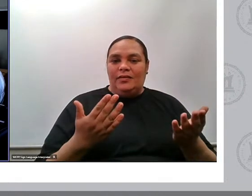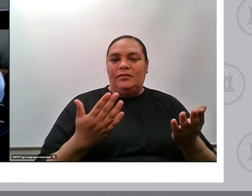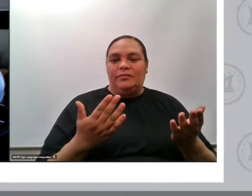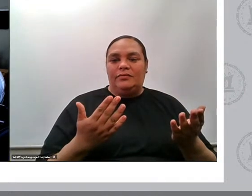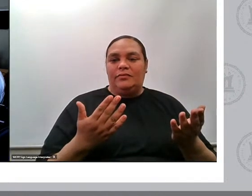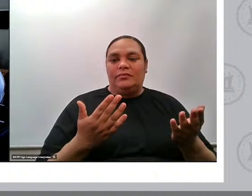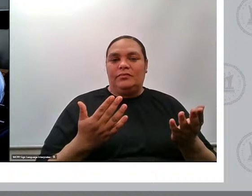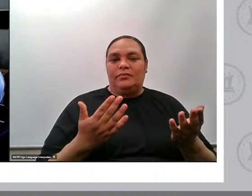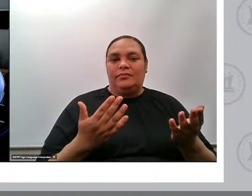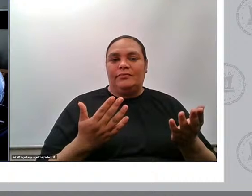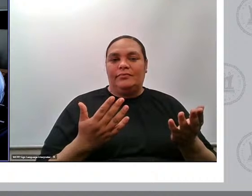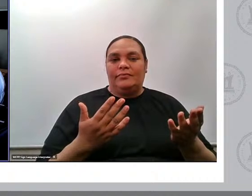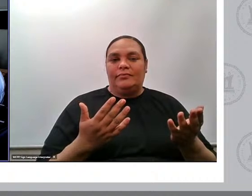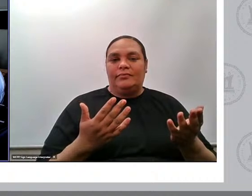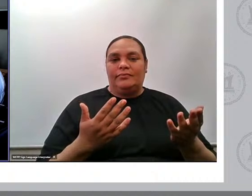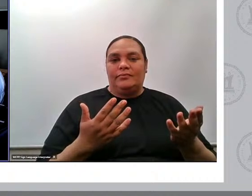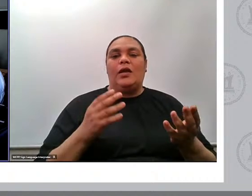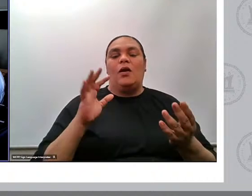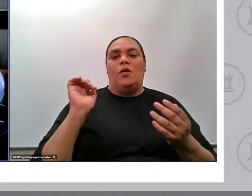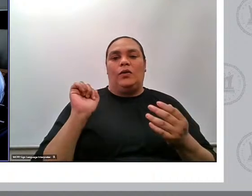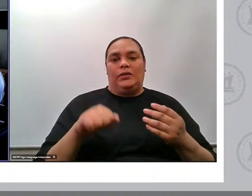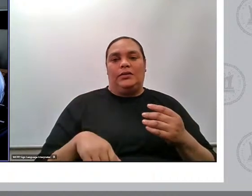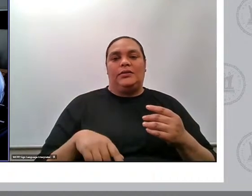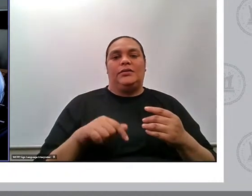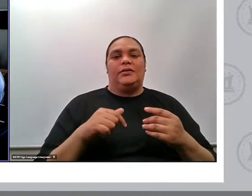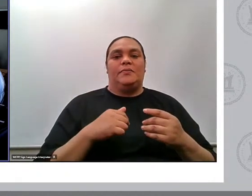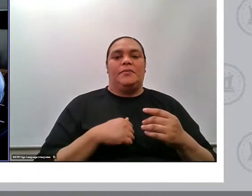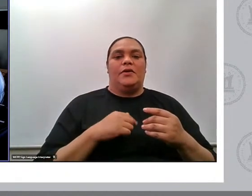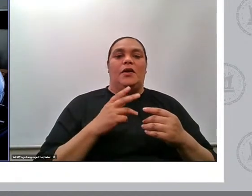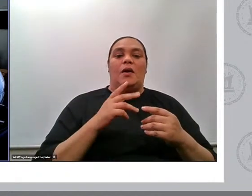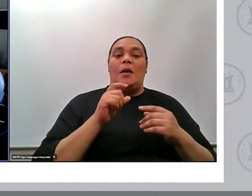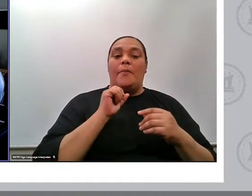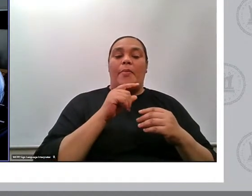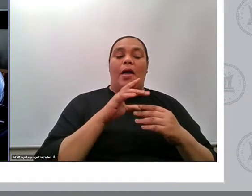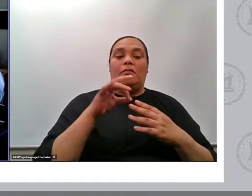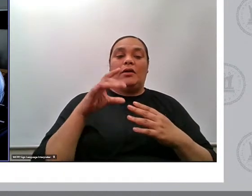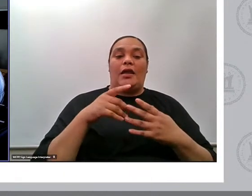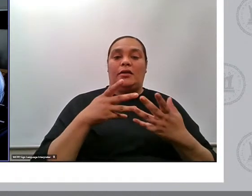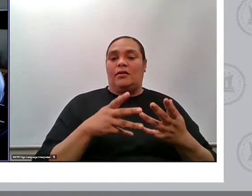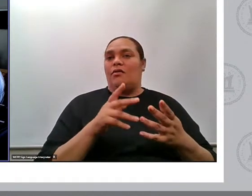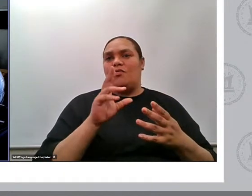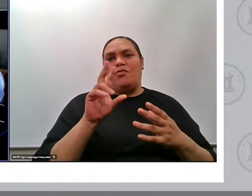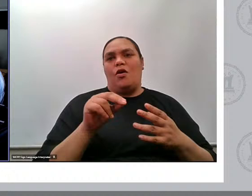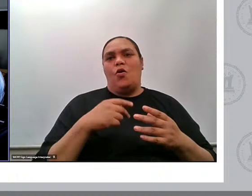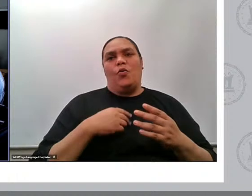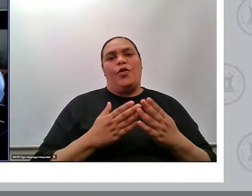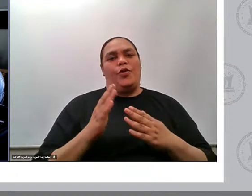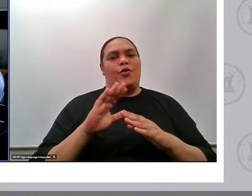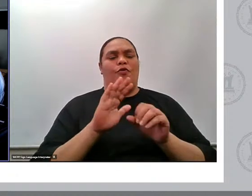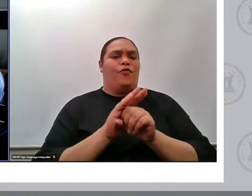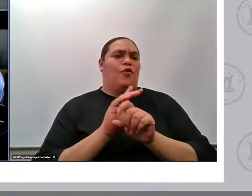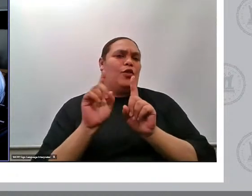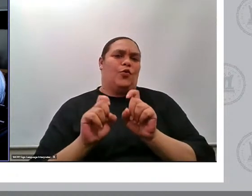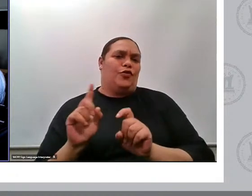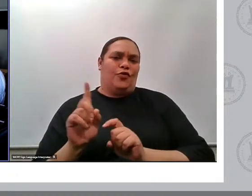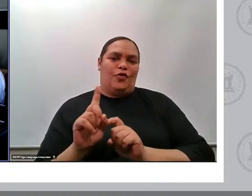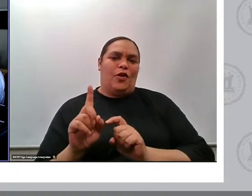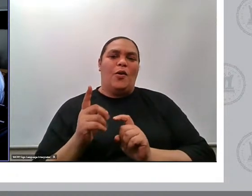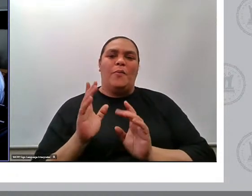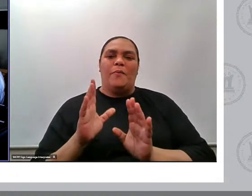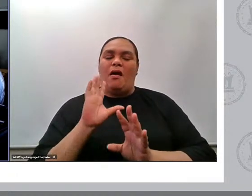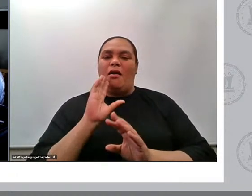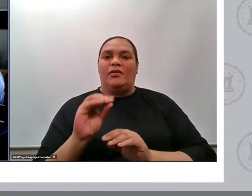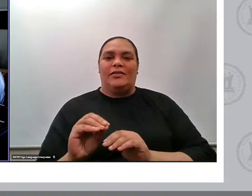standing. Oh, yes. With this candidate, no, we didn't go through all the questions. We simply